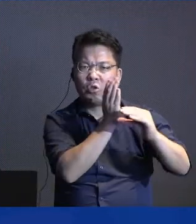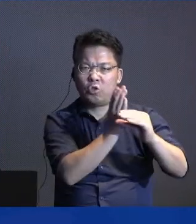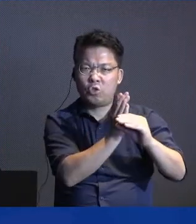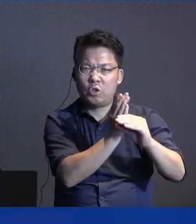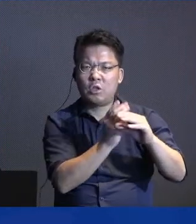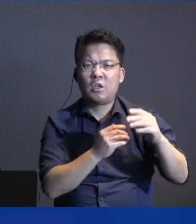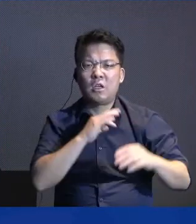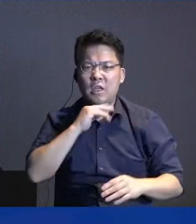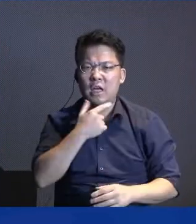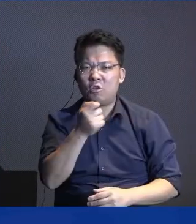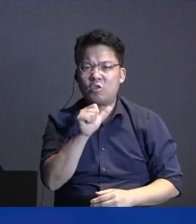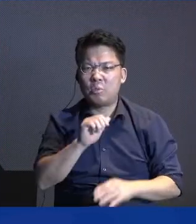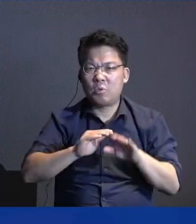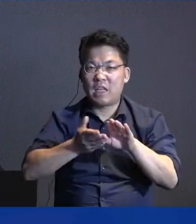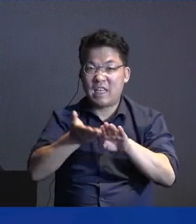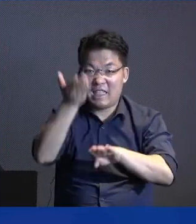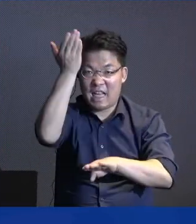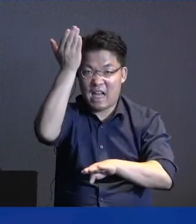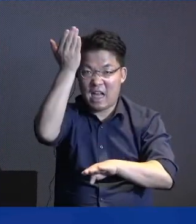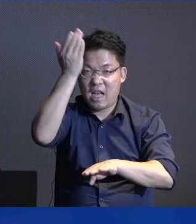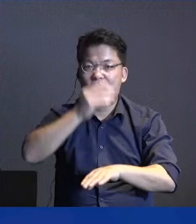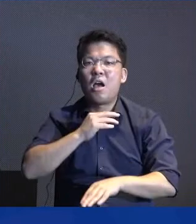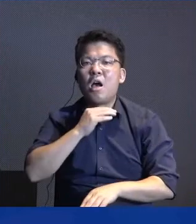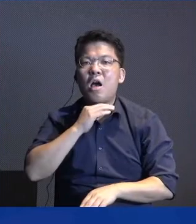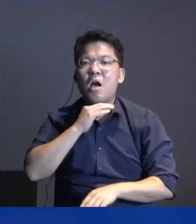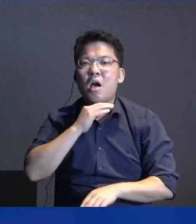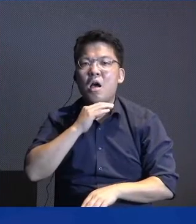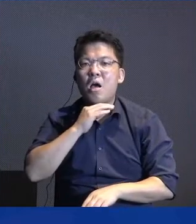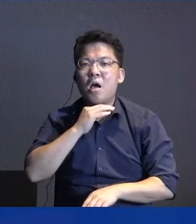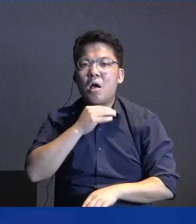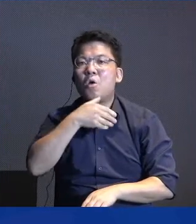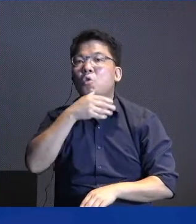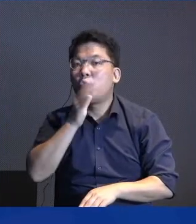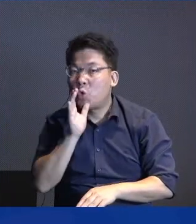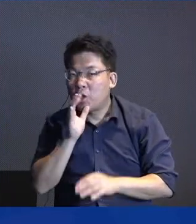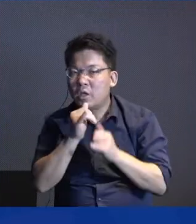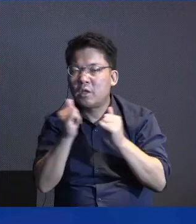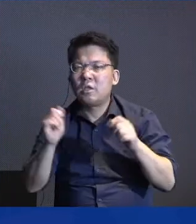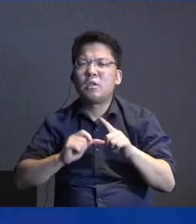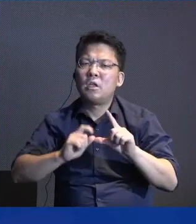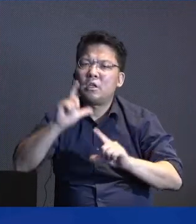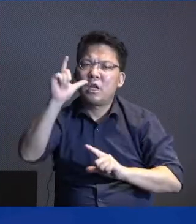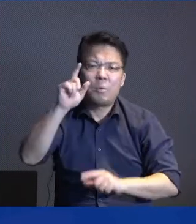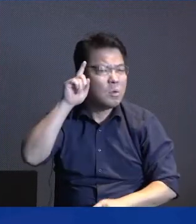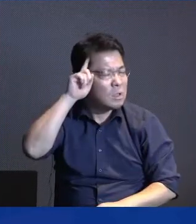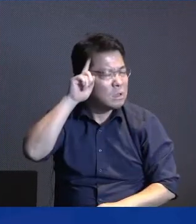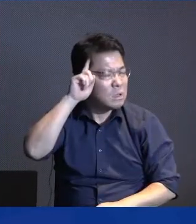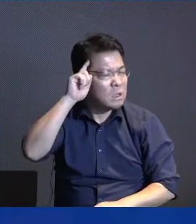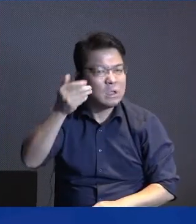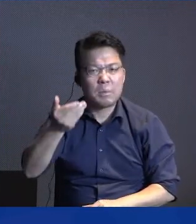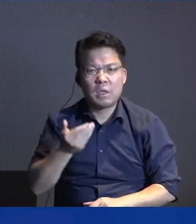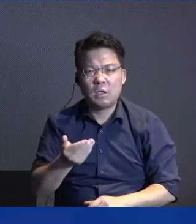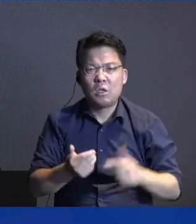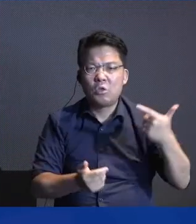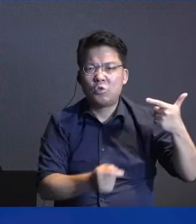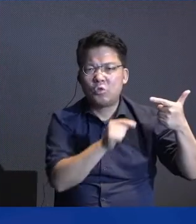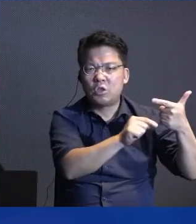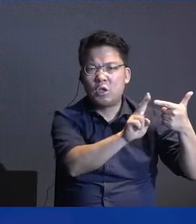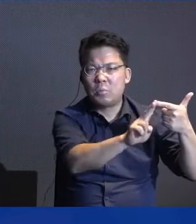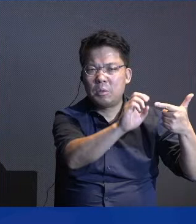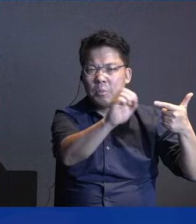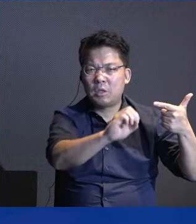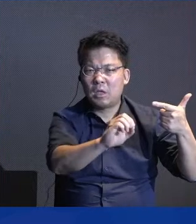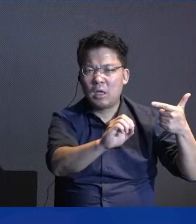over are as shown in this slide. So about 6.2% feel that they're very stressed,